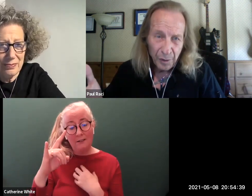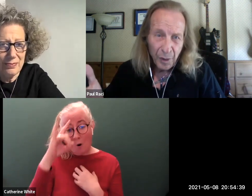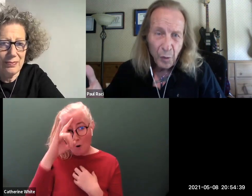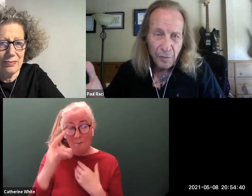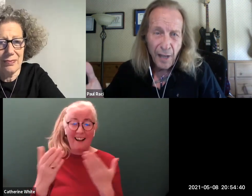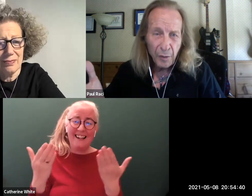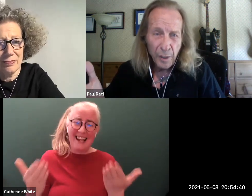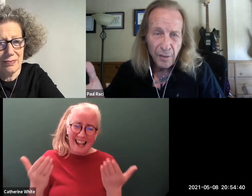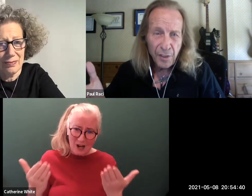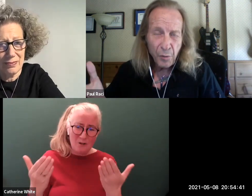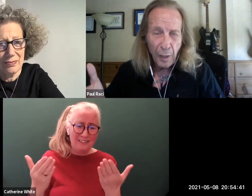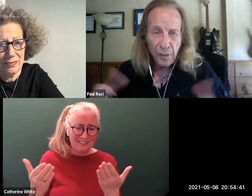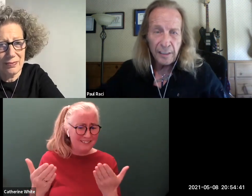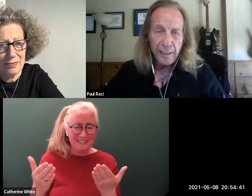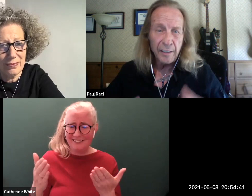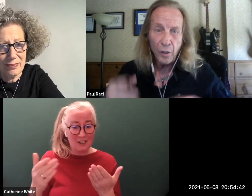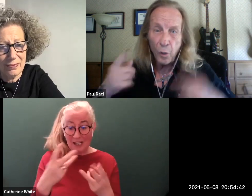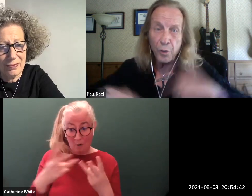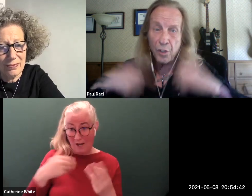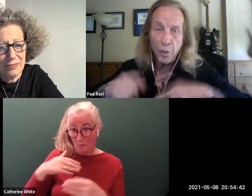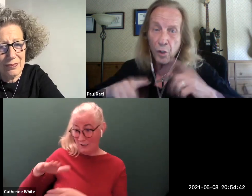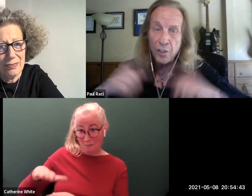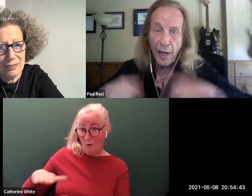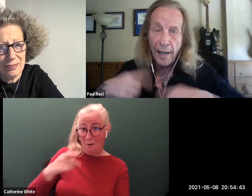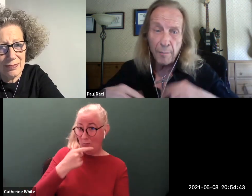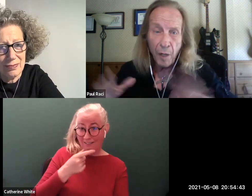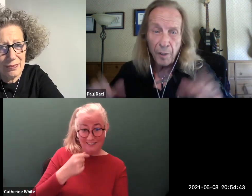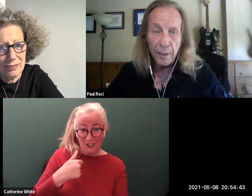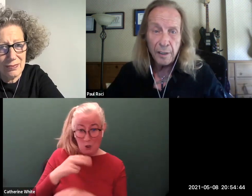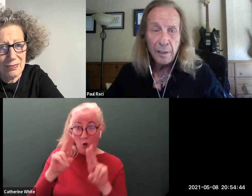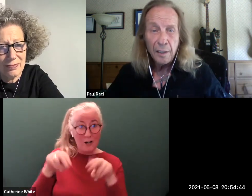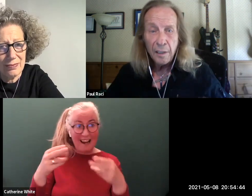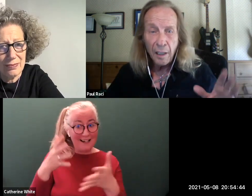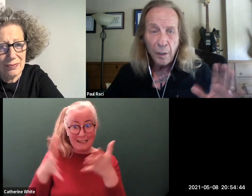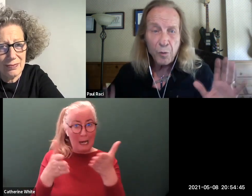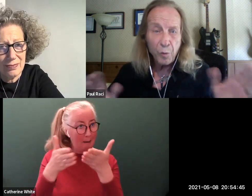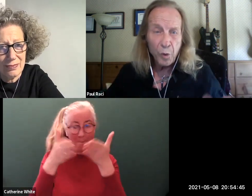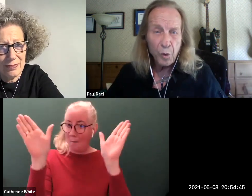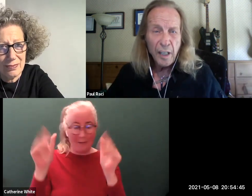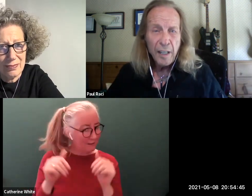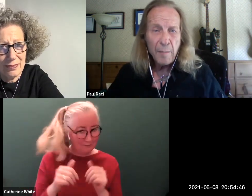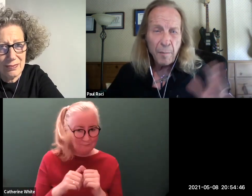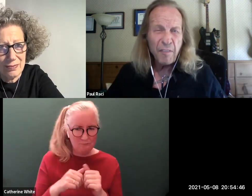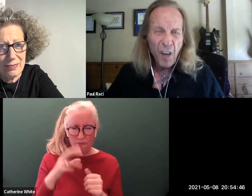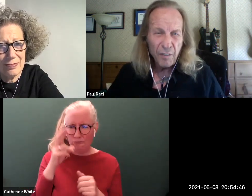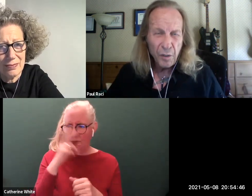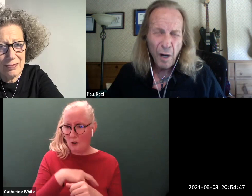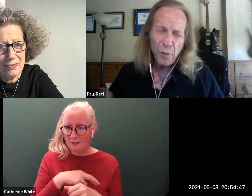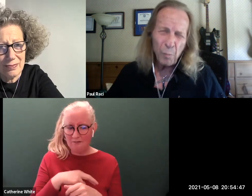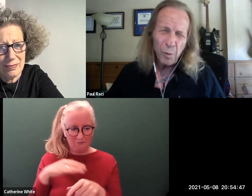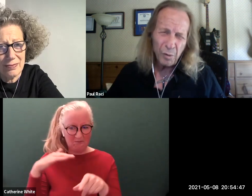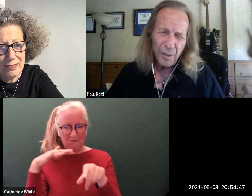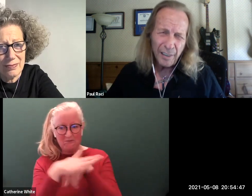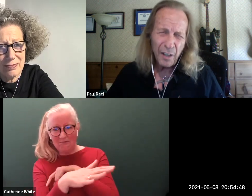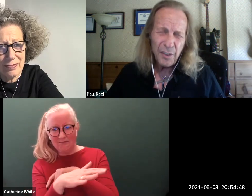now we've gotten rid of this. When I was a little kid, there was you couldn't sign in public. It was rude. People made fun of you. I would